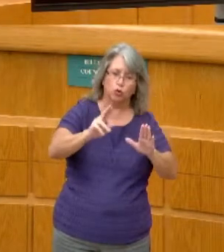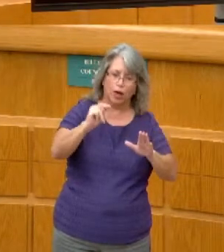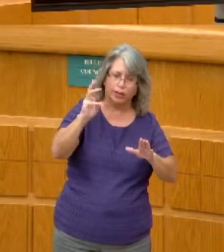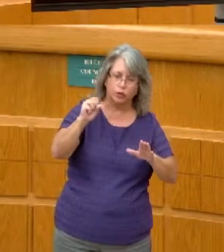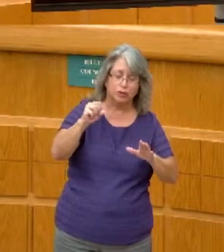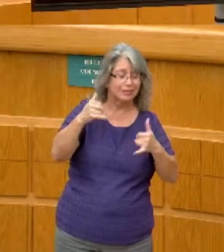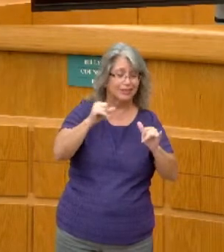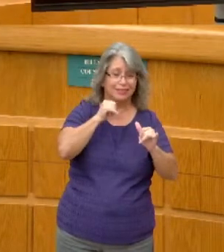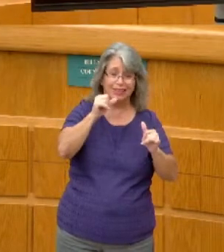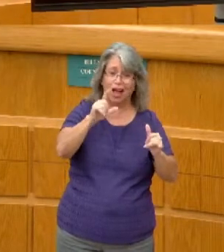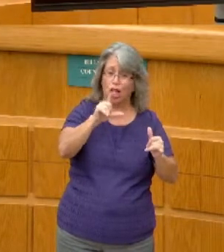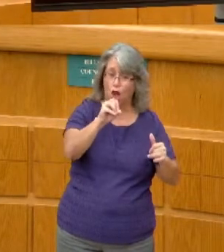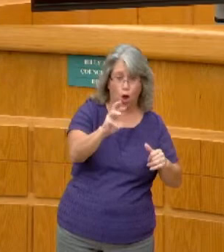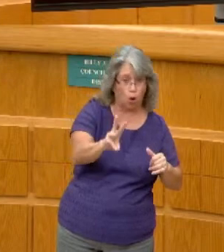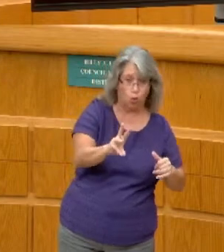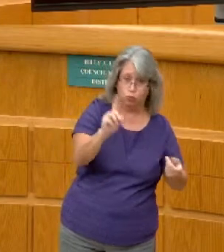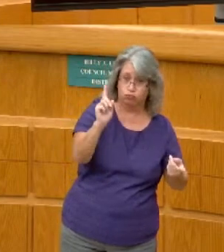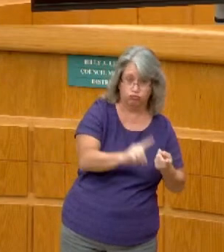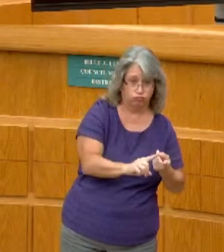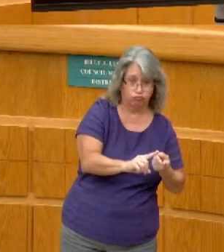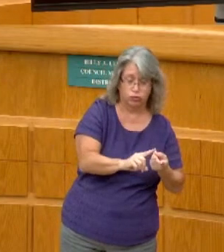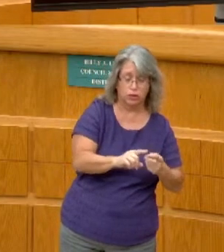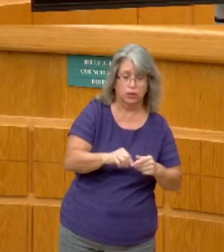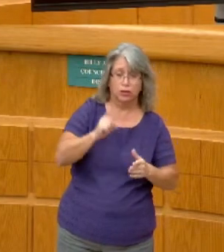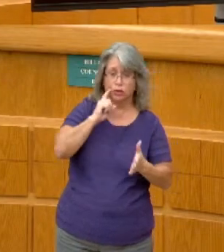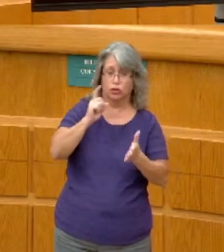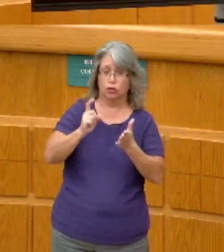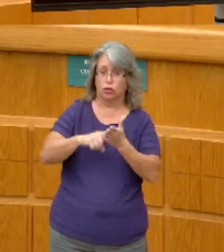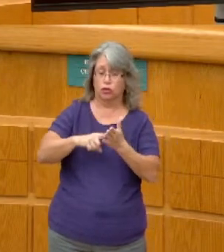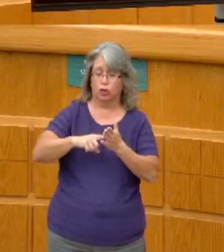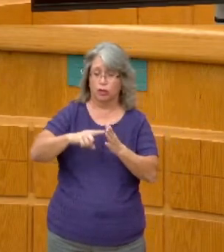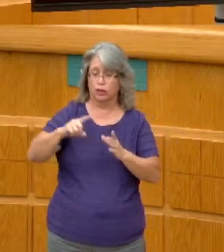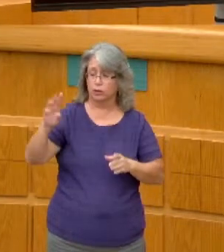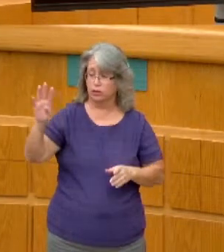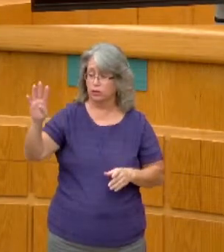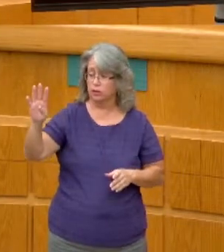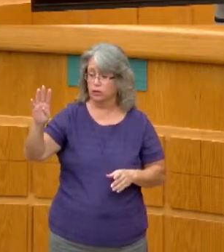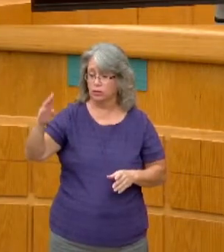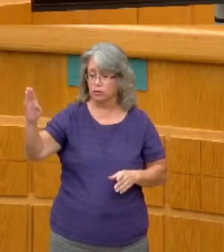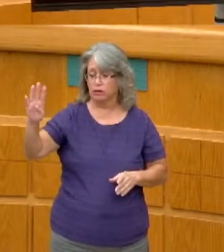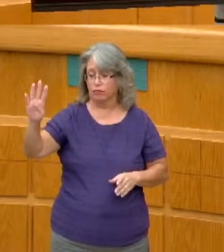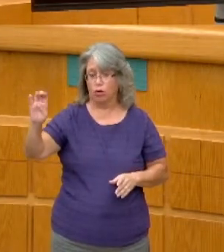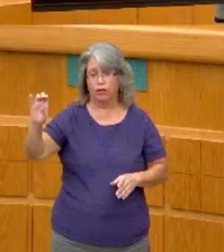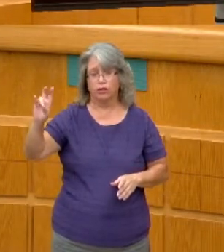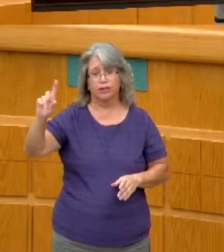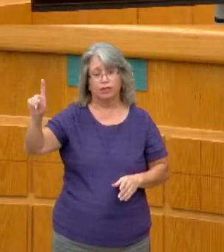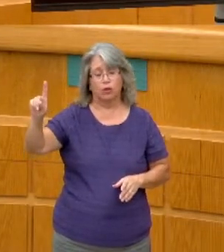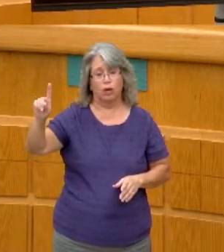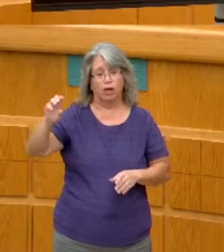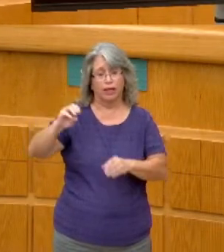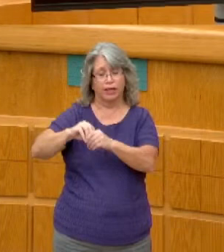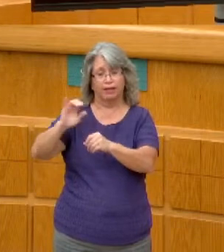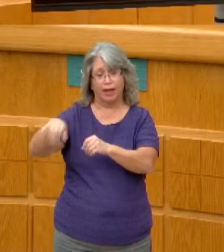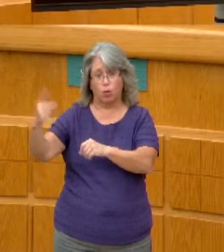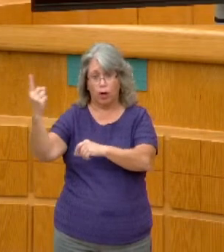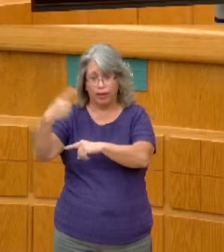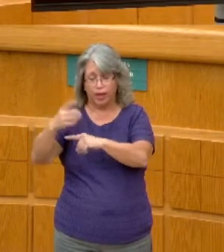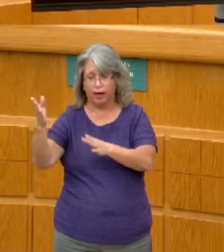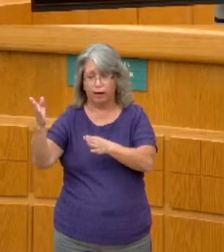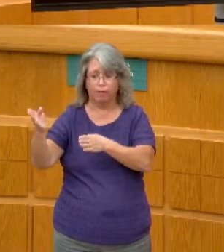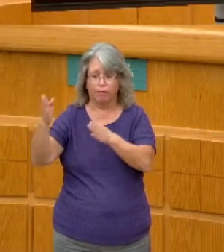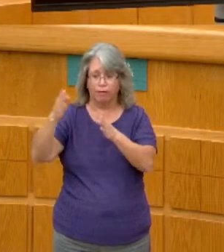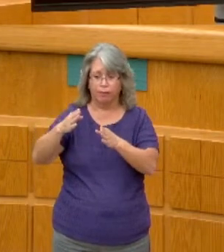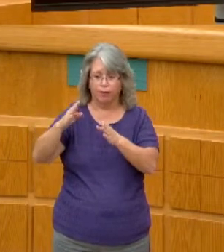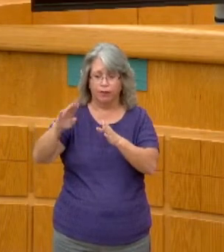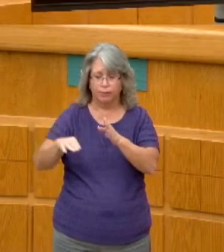If you notice on the far right side of me, there's 471 cases in that one day, and then you see another peak